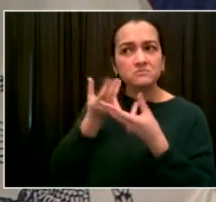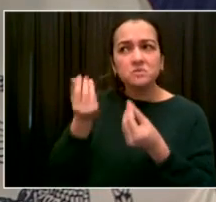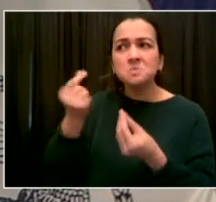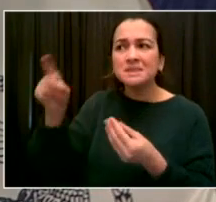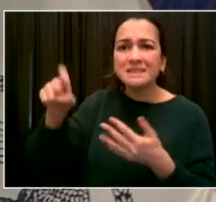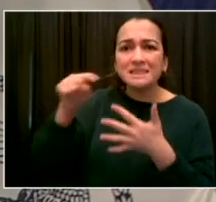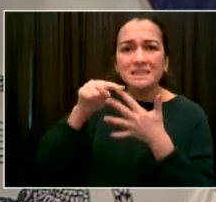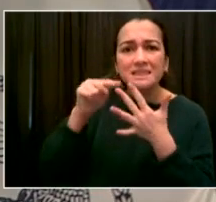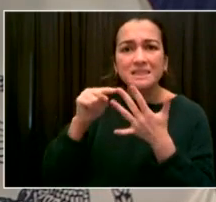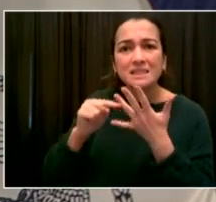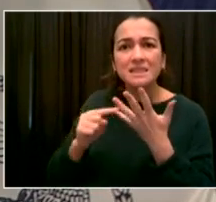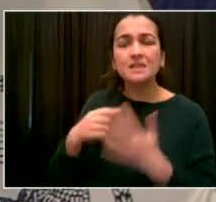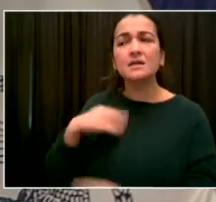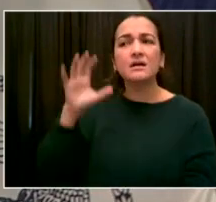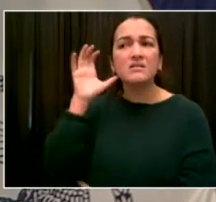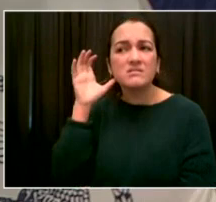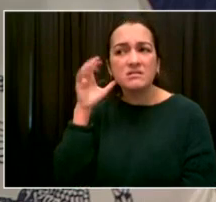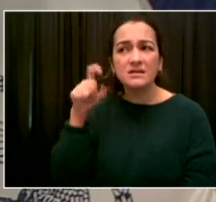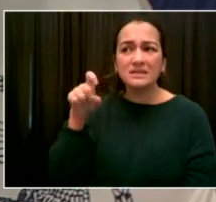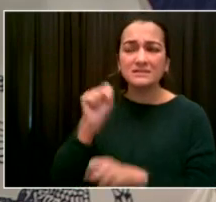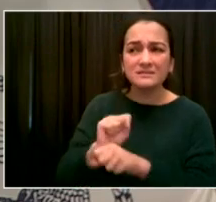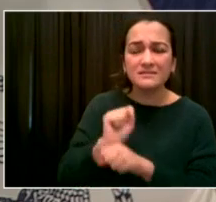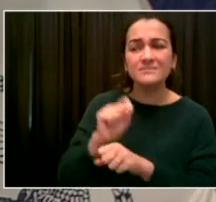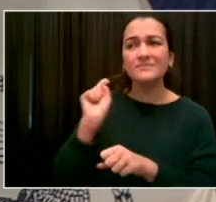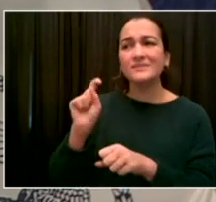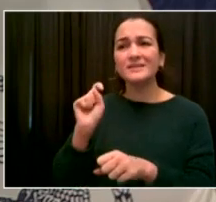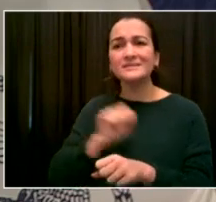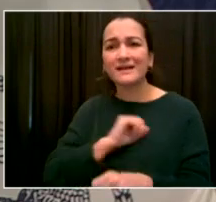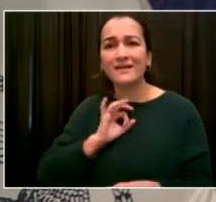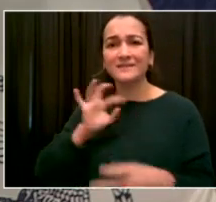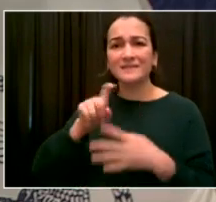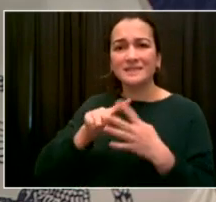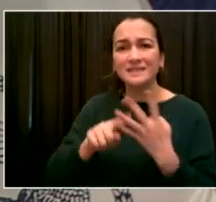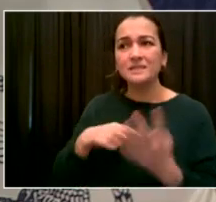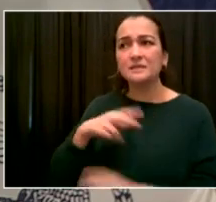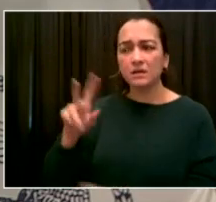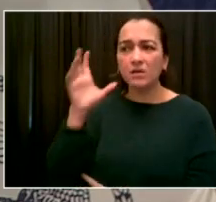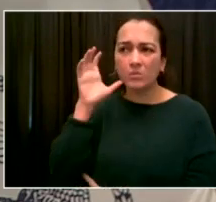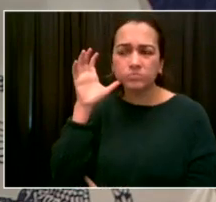what it came down to. You know, there was a long time there where we didn't know if there'd be stimulus or